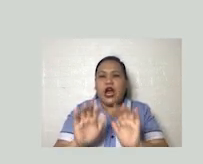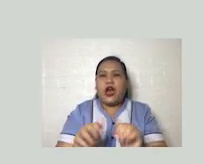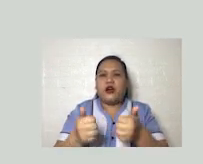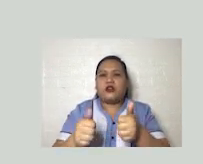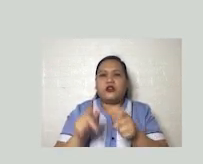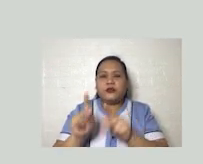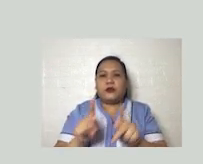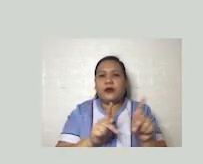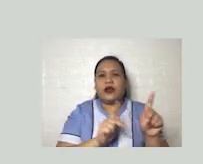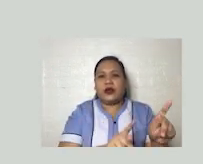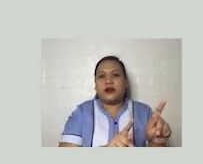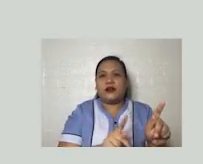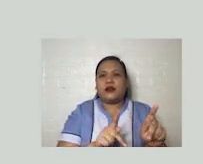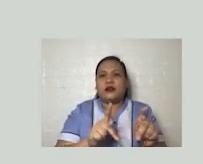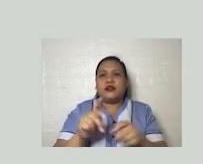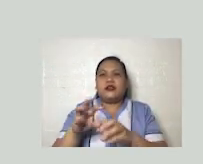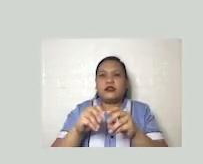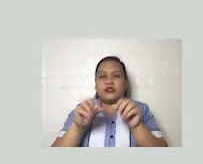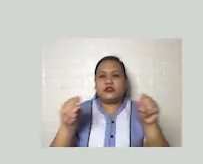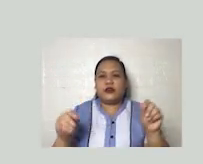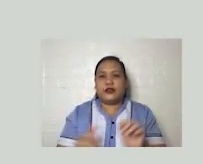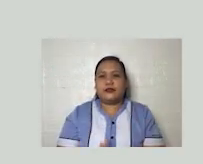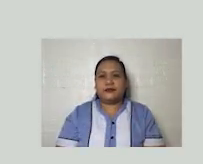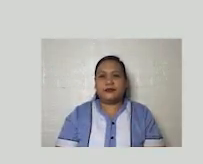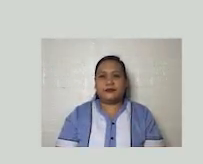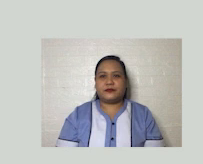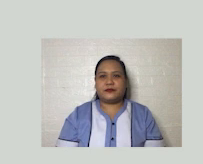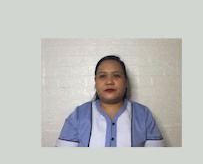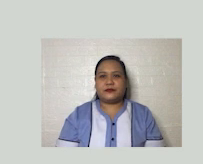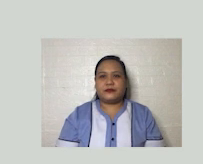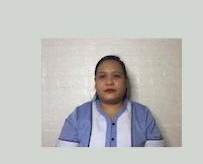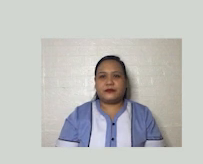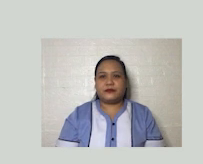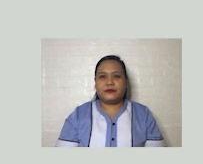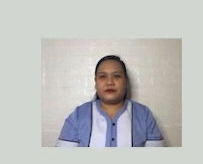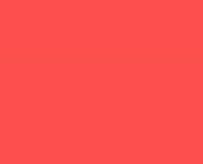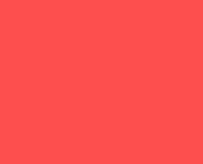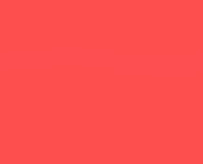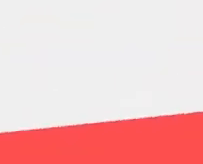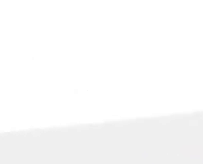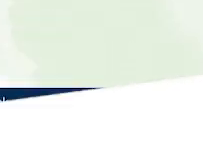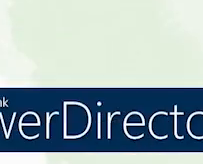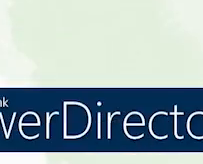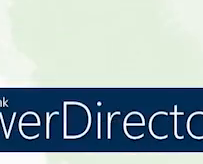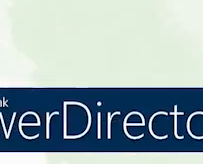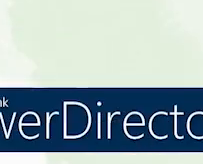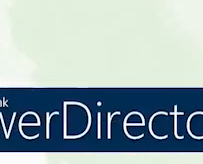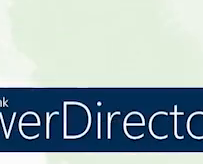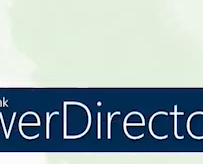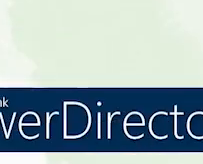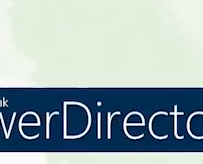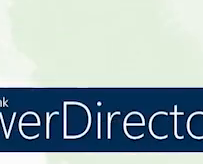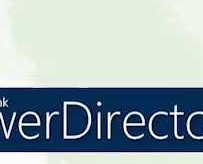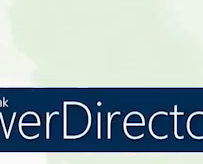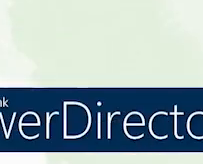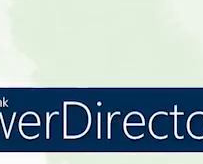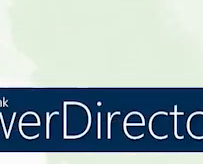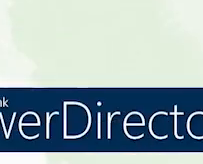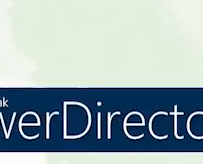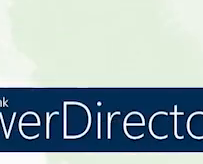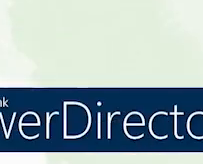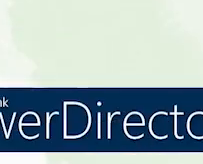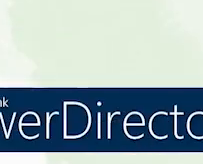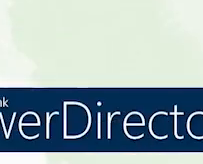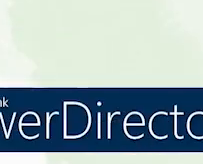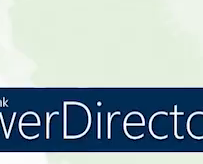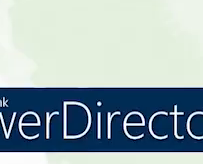Here is the video on how to prepare loam soil and clay soil. How to prepare growing media